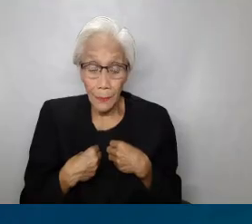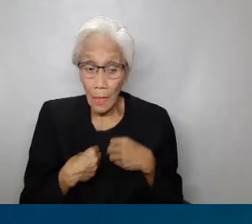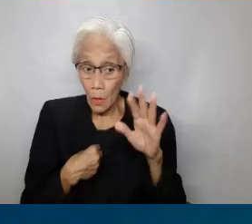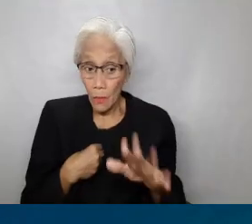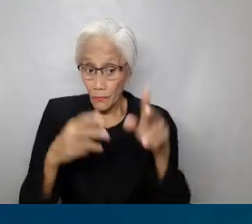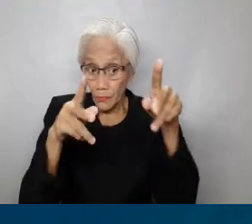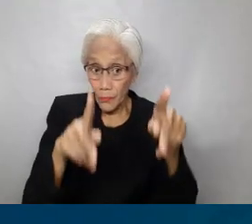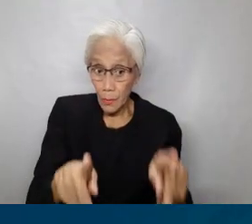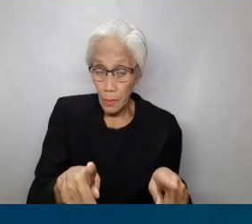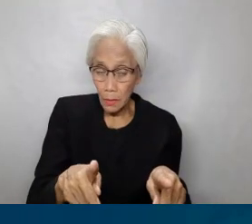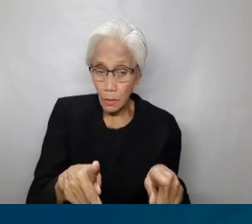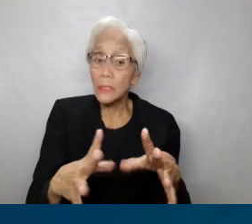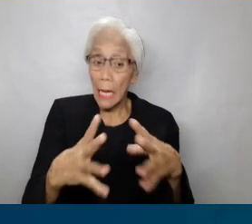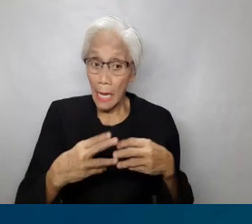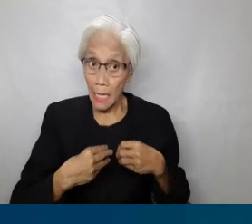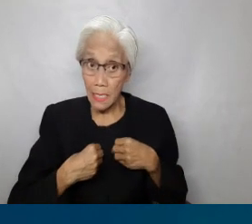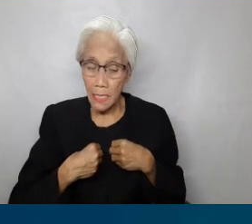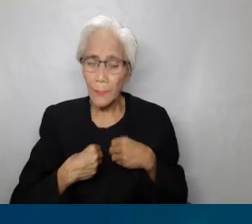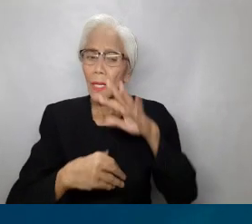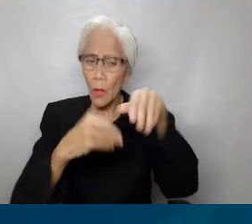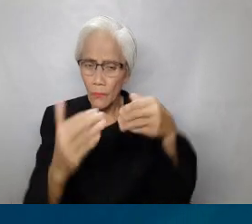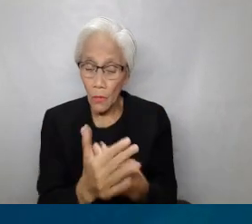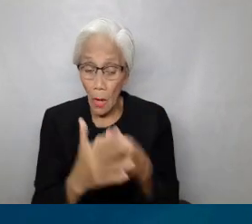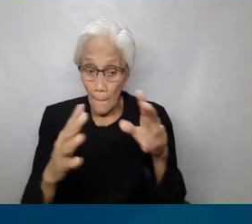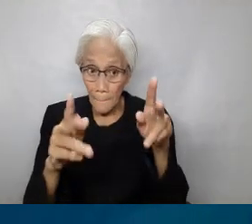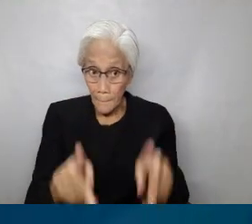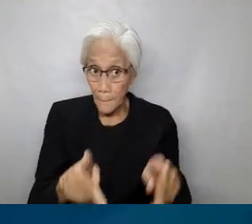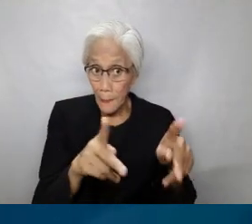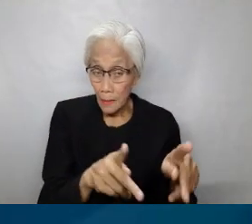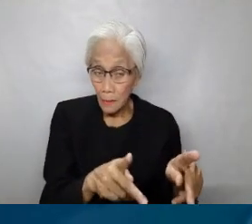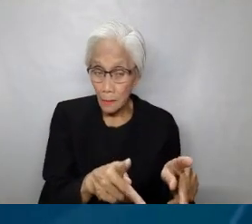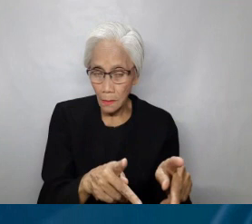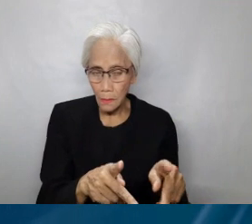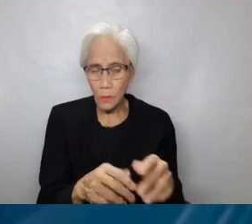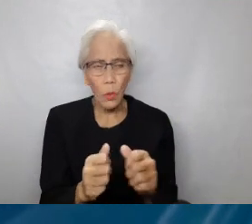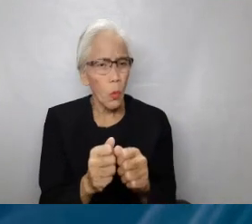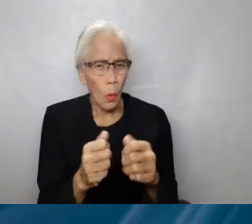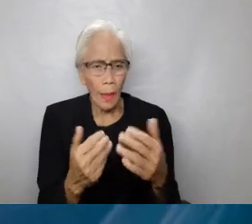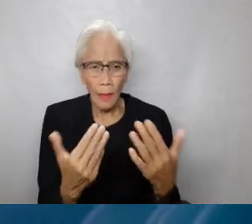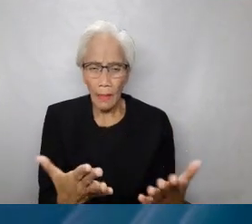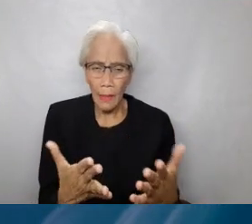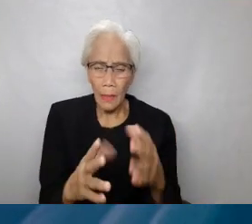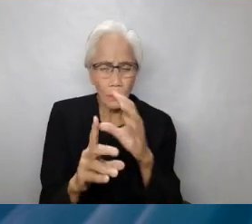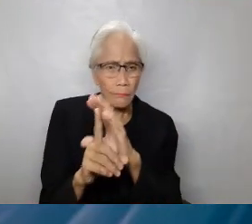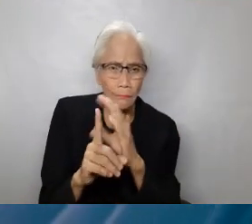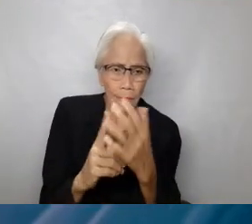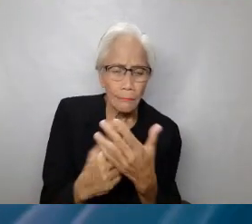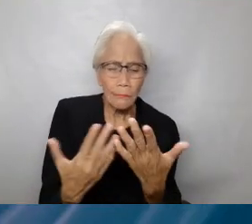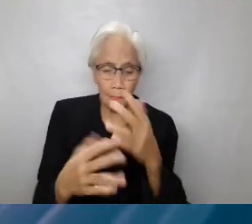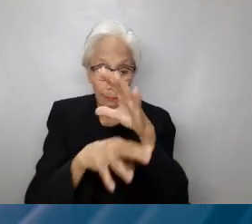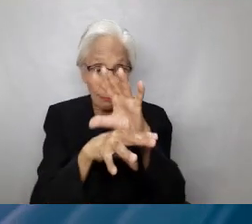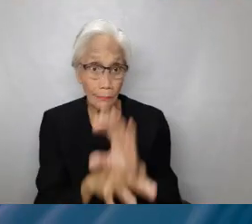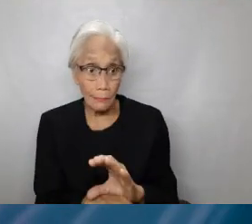accepting of their person. Acceptance of all persons unconditionally is the